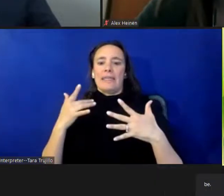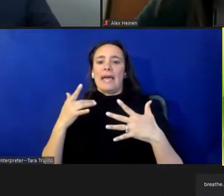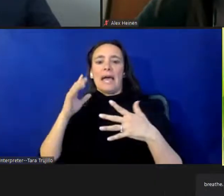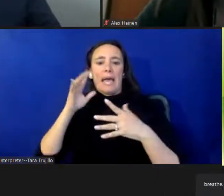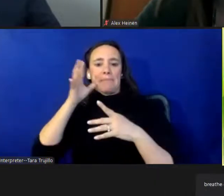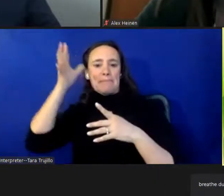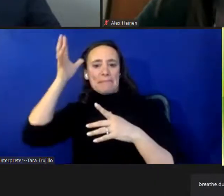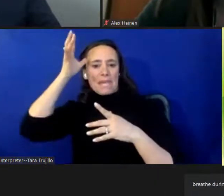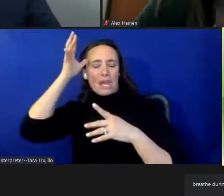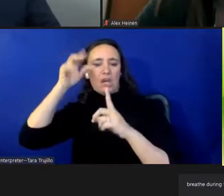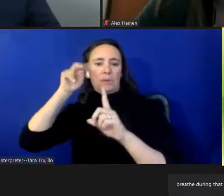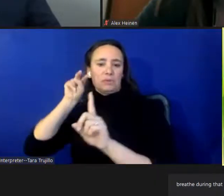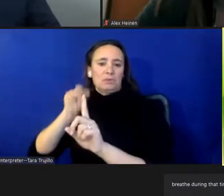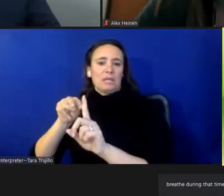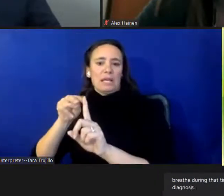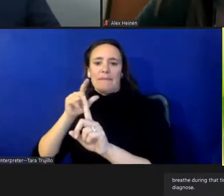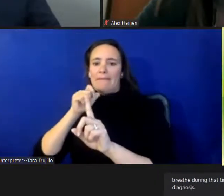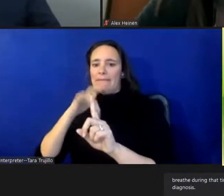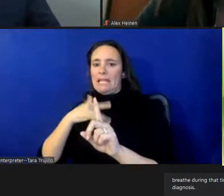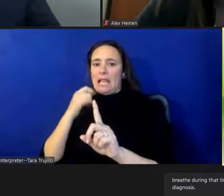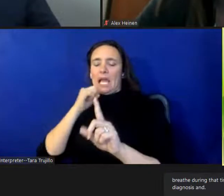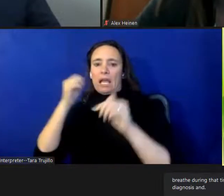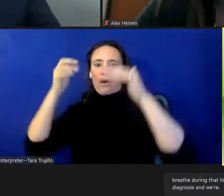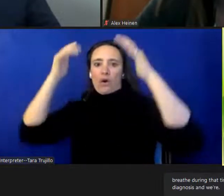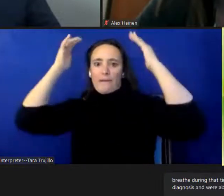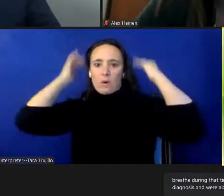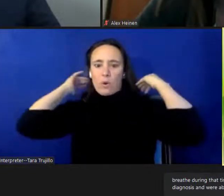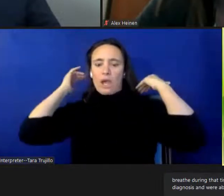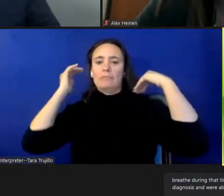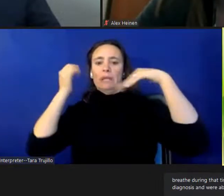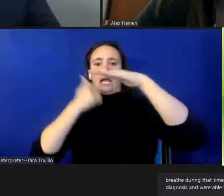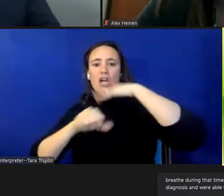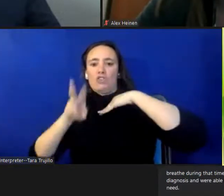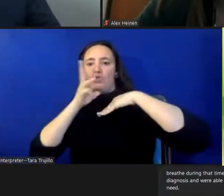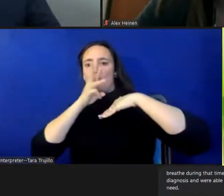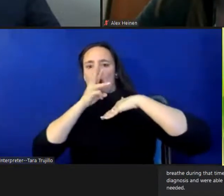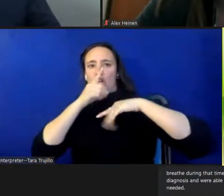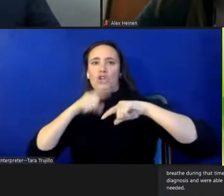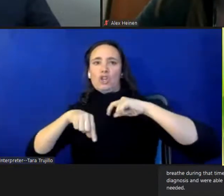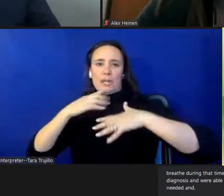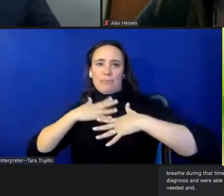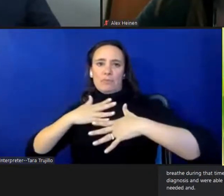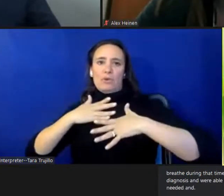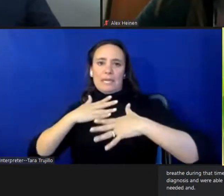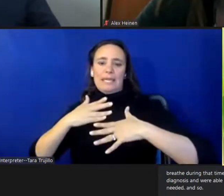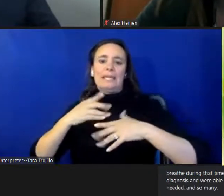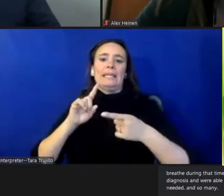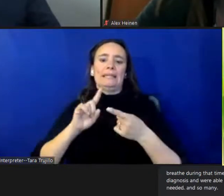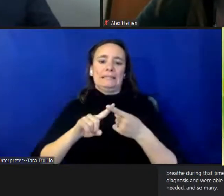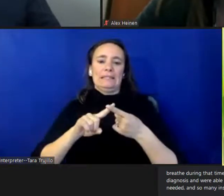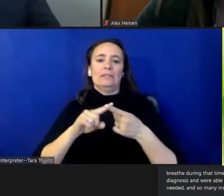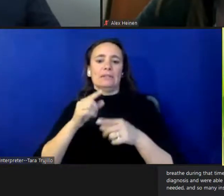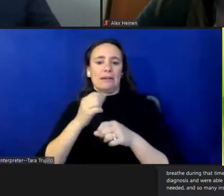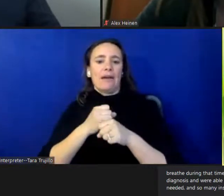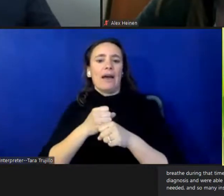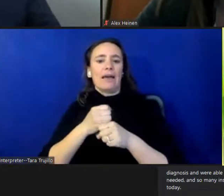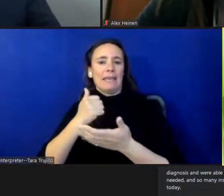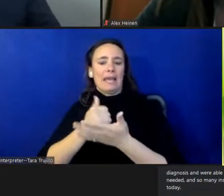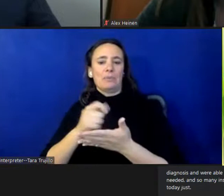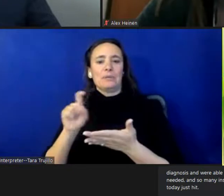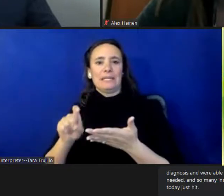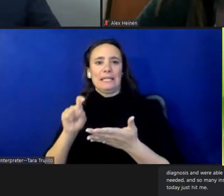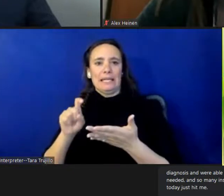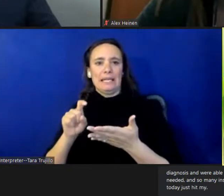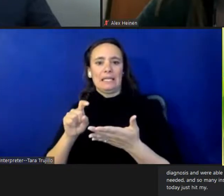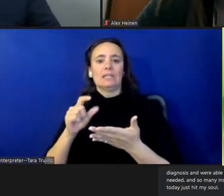breathe during that time until we had the diagnosis and were able to get the help that we needed. And so many insights that you shared today just hit